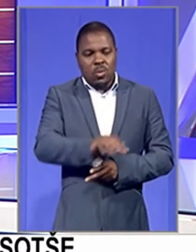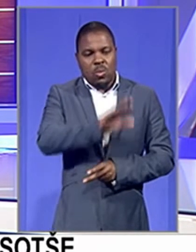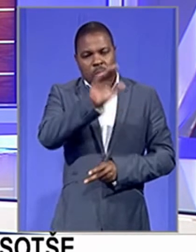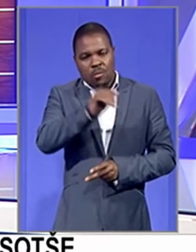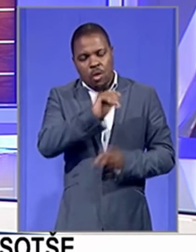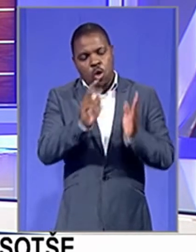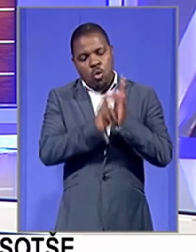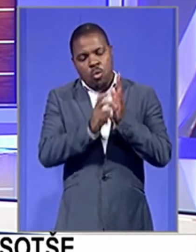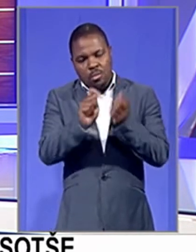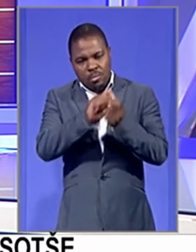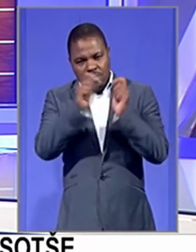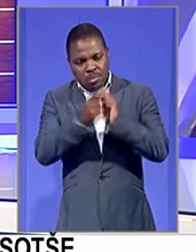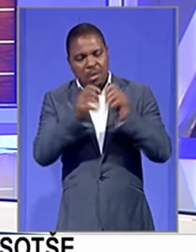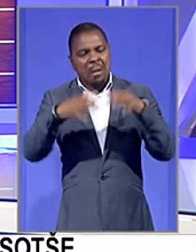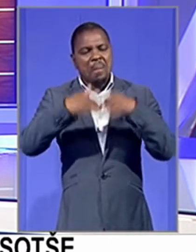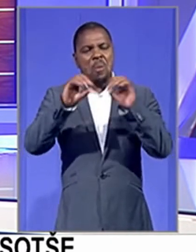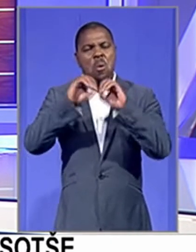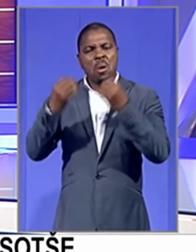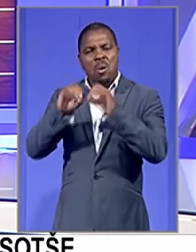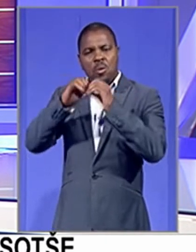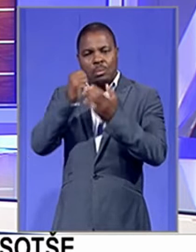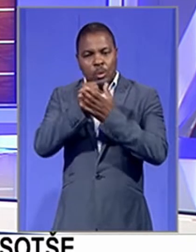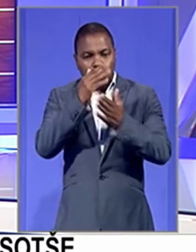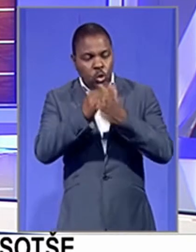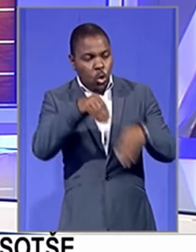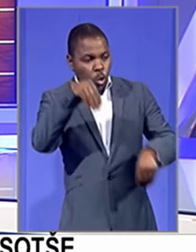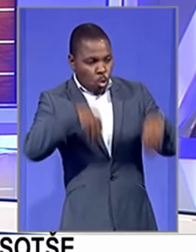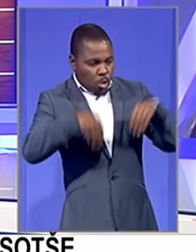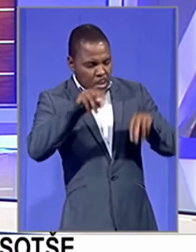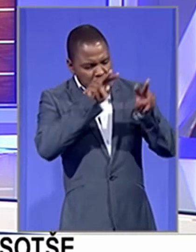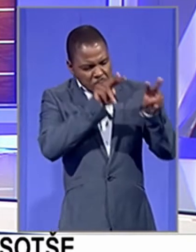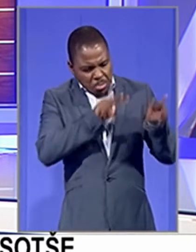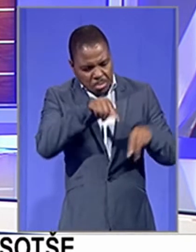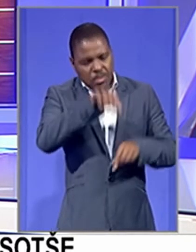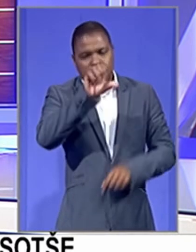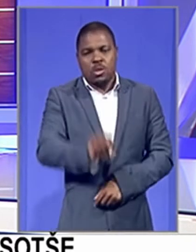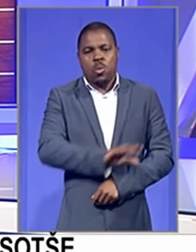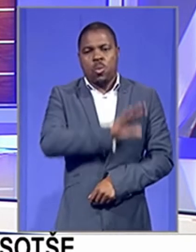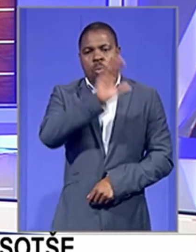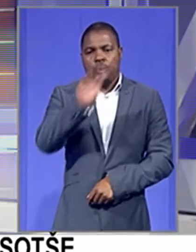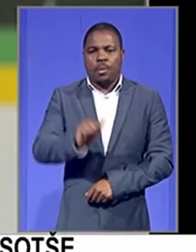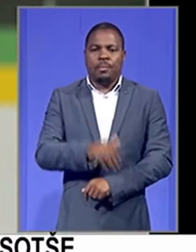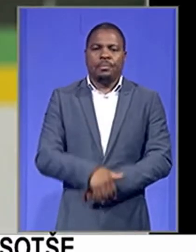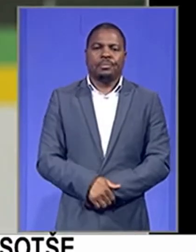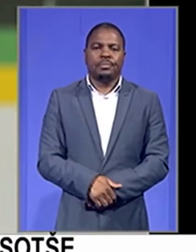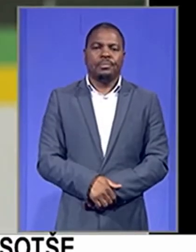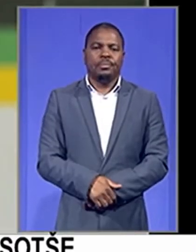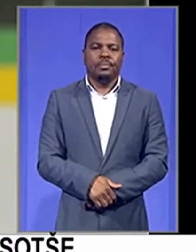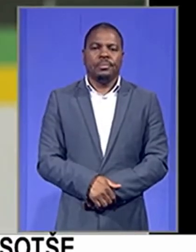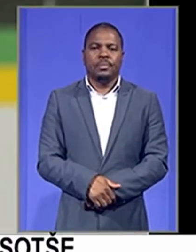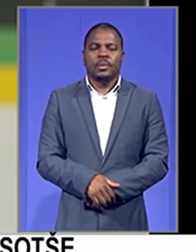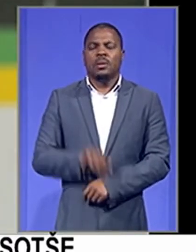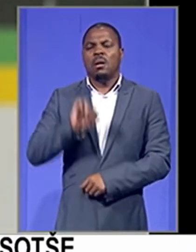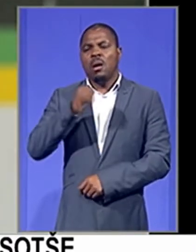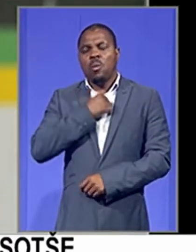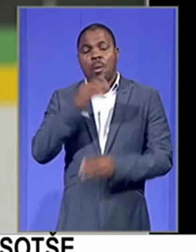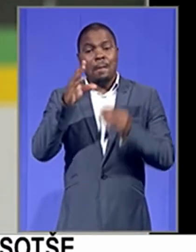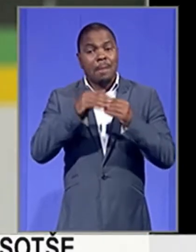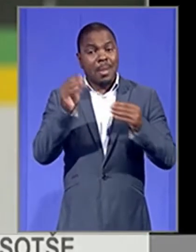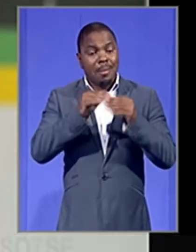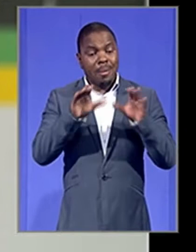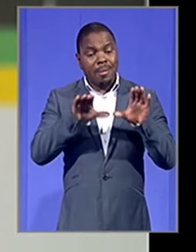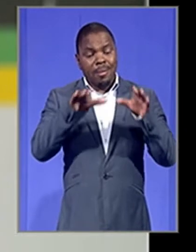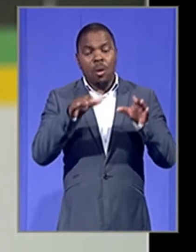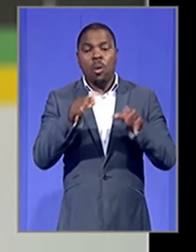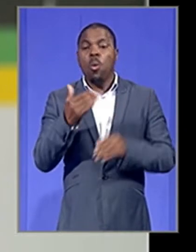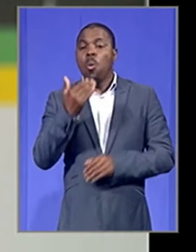hloma makala a maswa go šetšana le bomenetsa ka nageng. Those of our cadres who have been